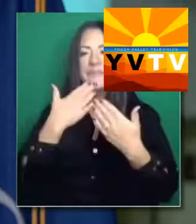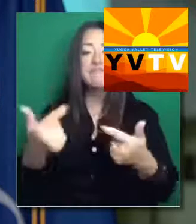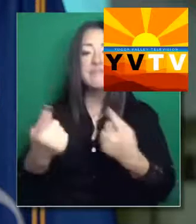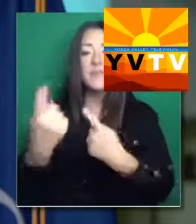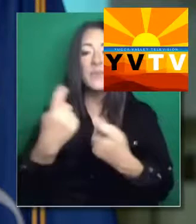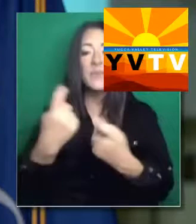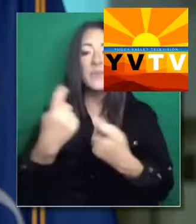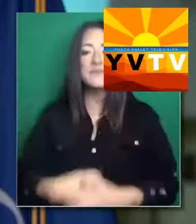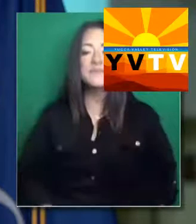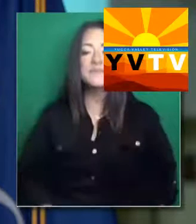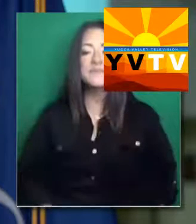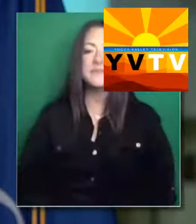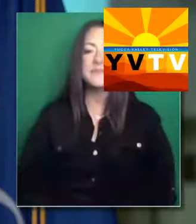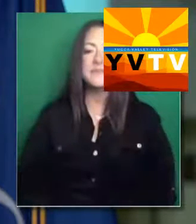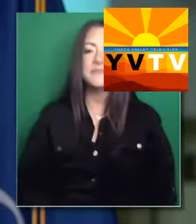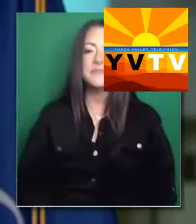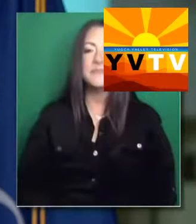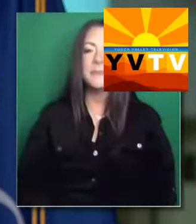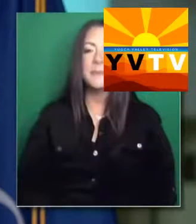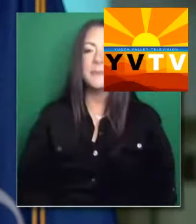Angela Hart, Kaiser Health News.